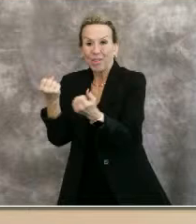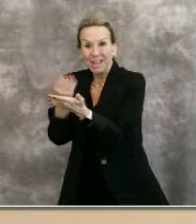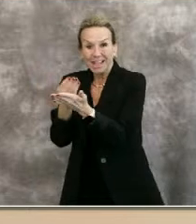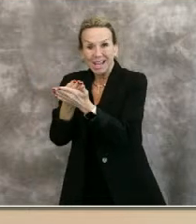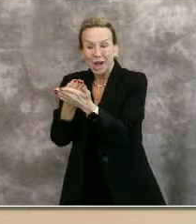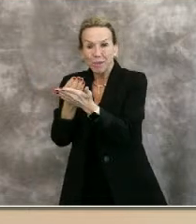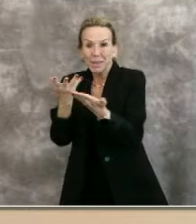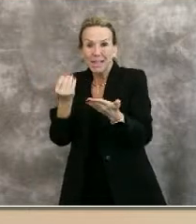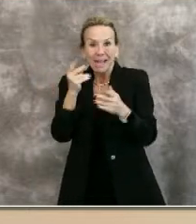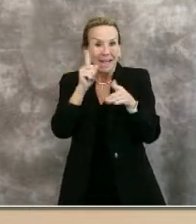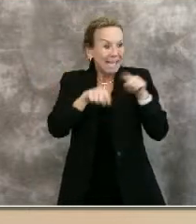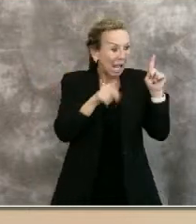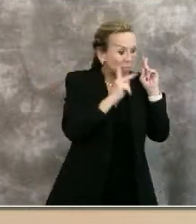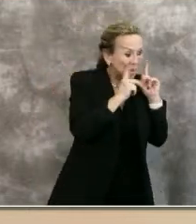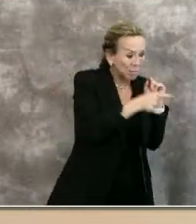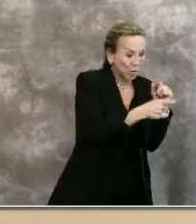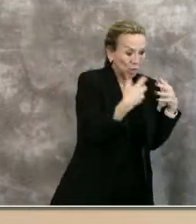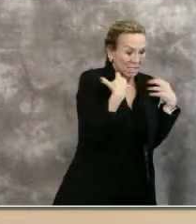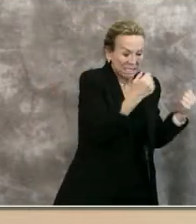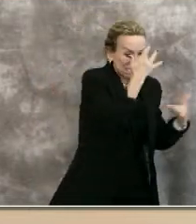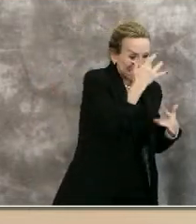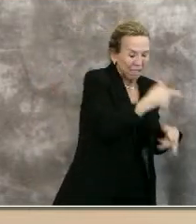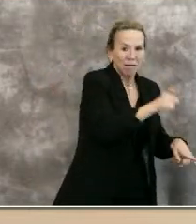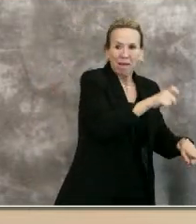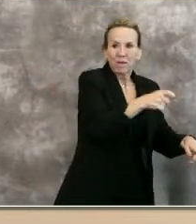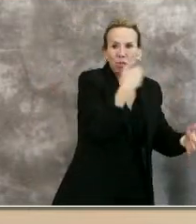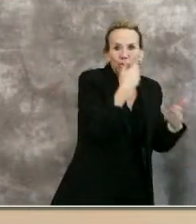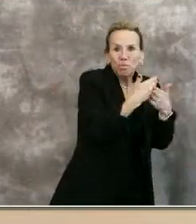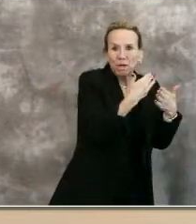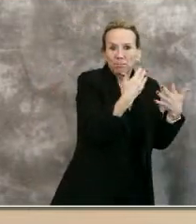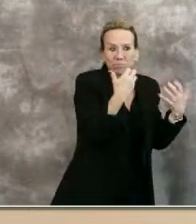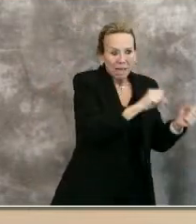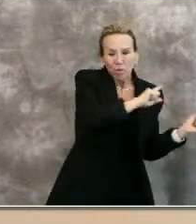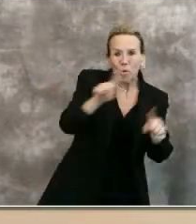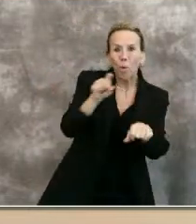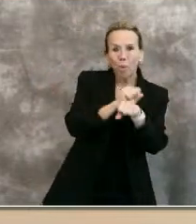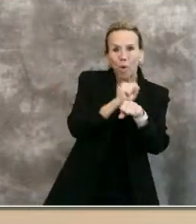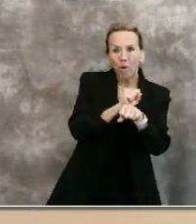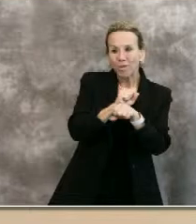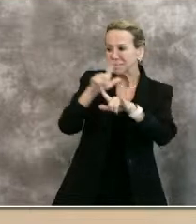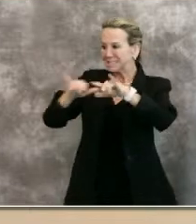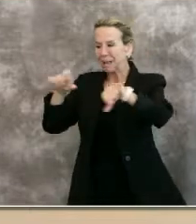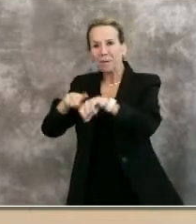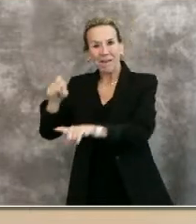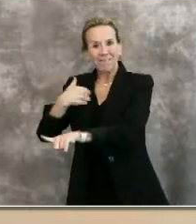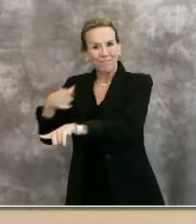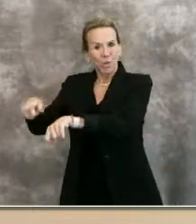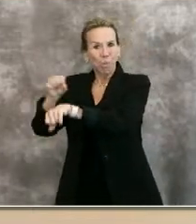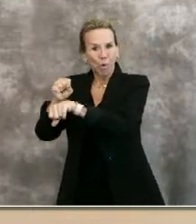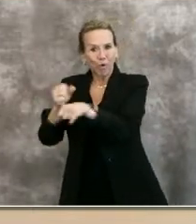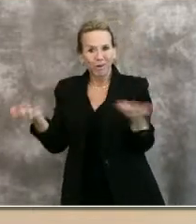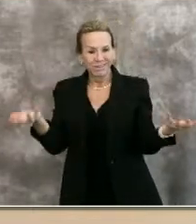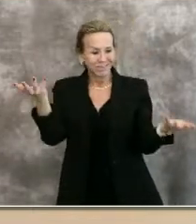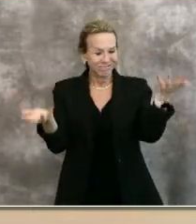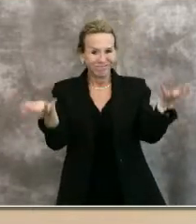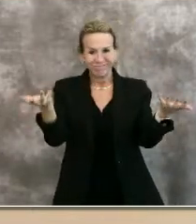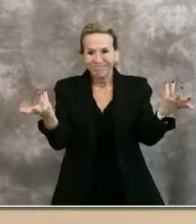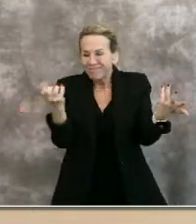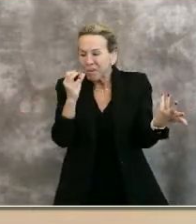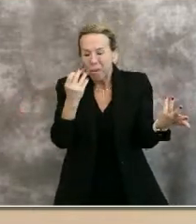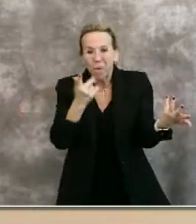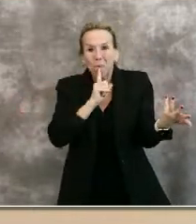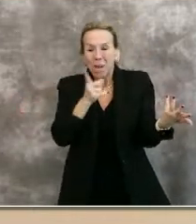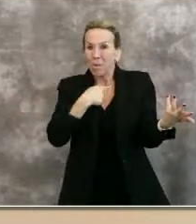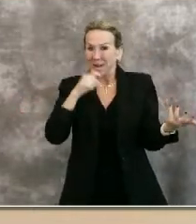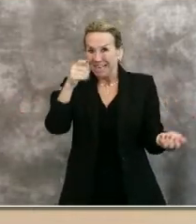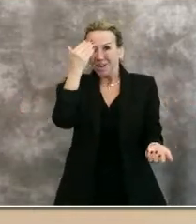don't slow the spread and have the coronavirus spread under control. And so we have to be mindful that it is not a choice